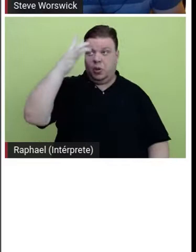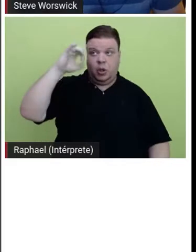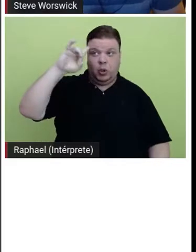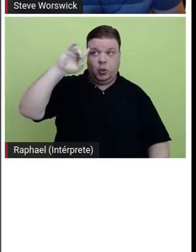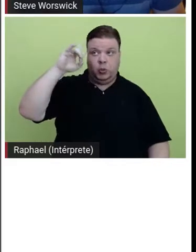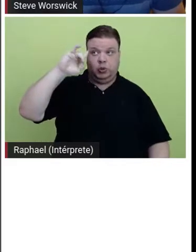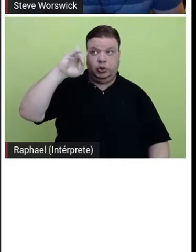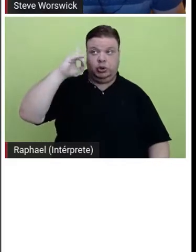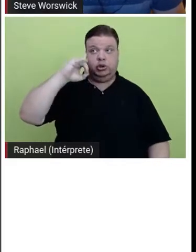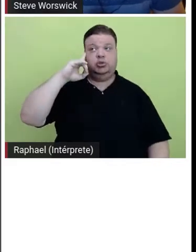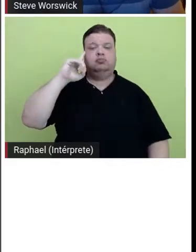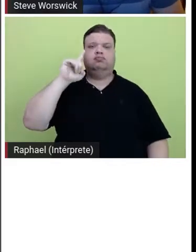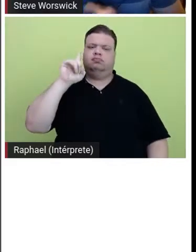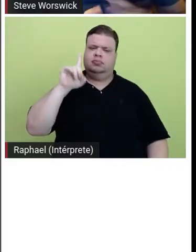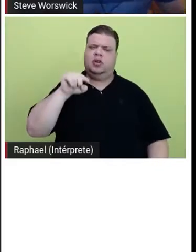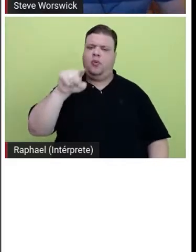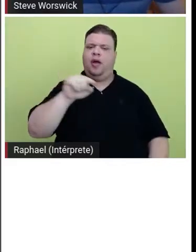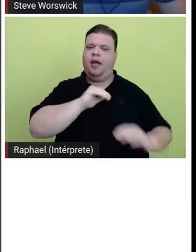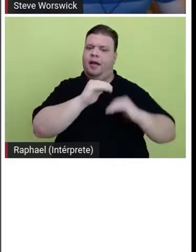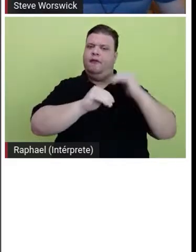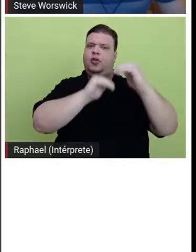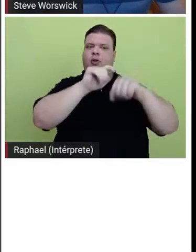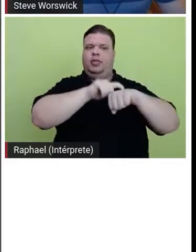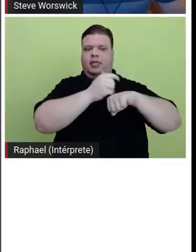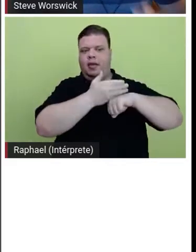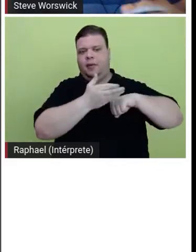of his competitions are kind of based on